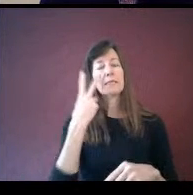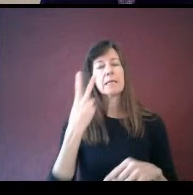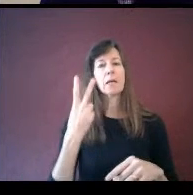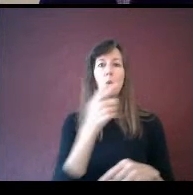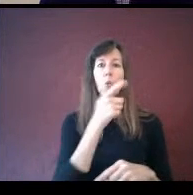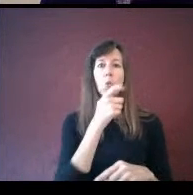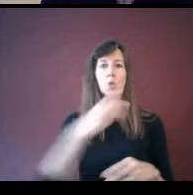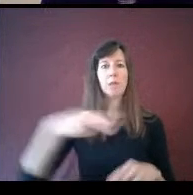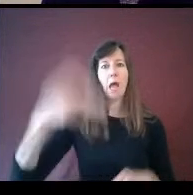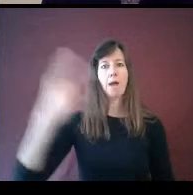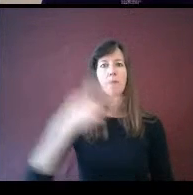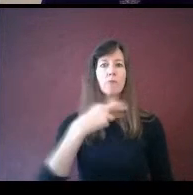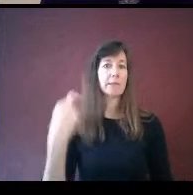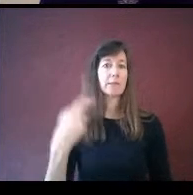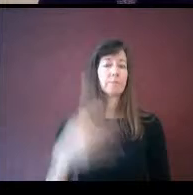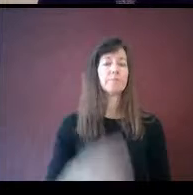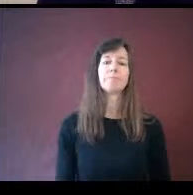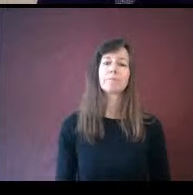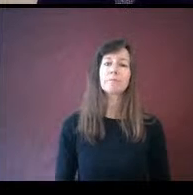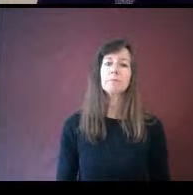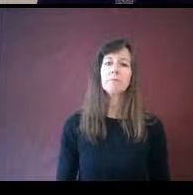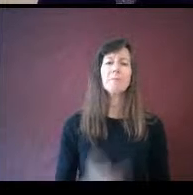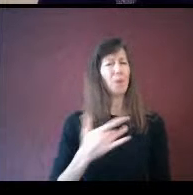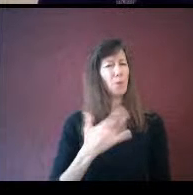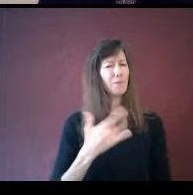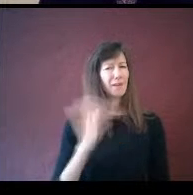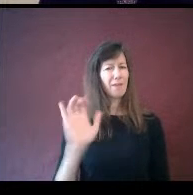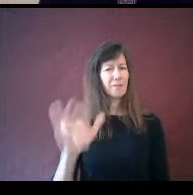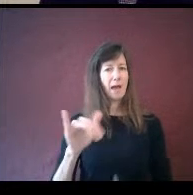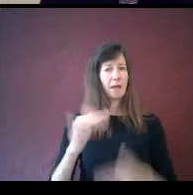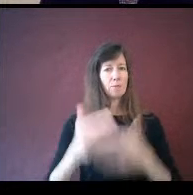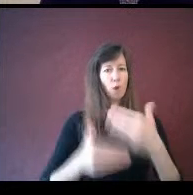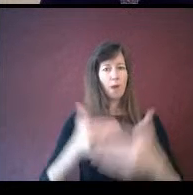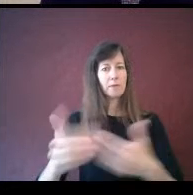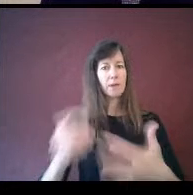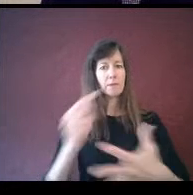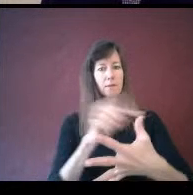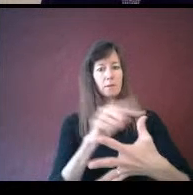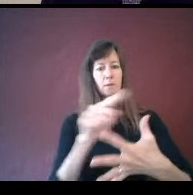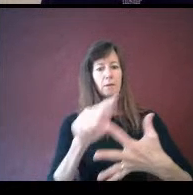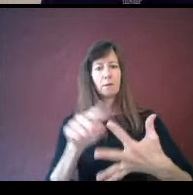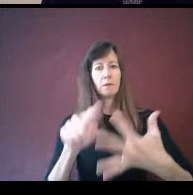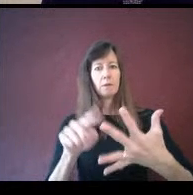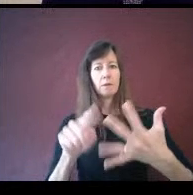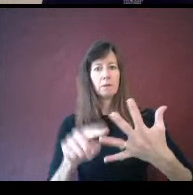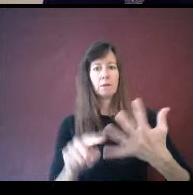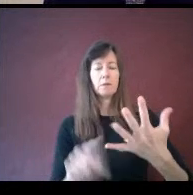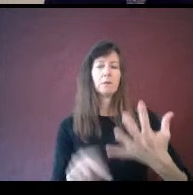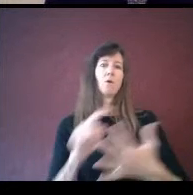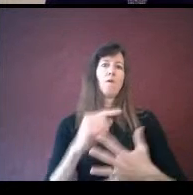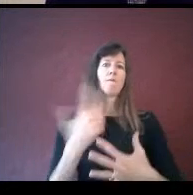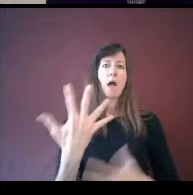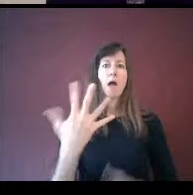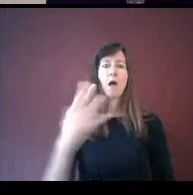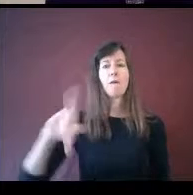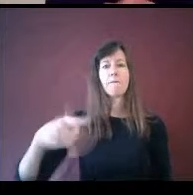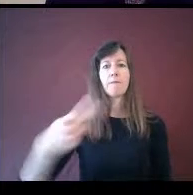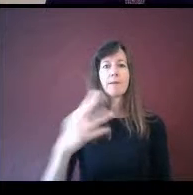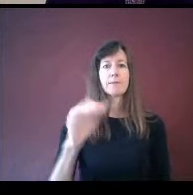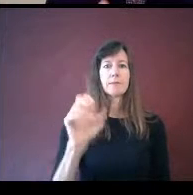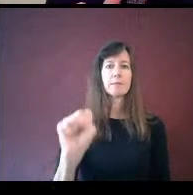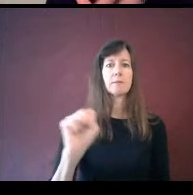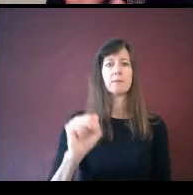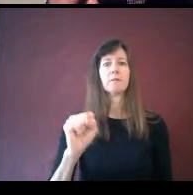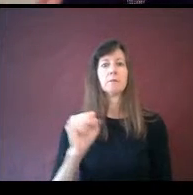will be a multi-month process, that even when some in the community have been vaccinated, we'll still